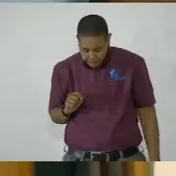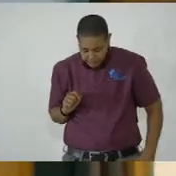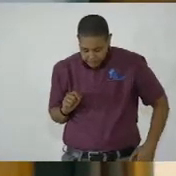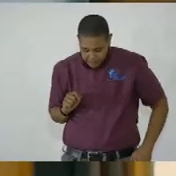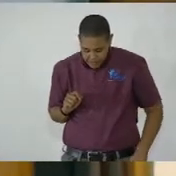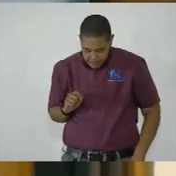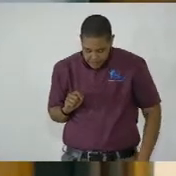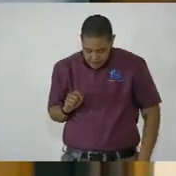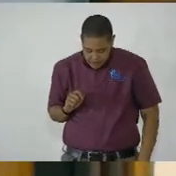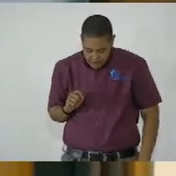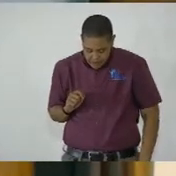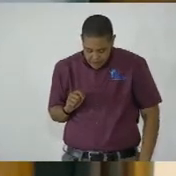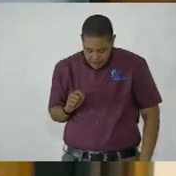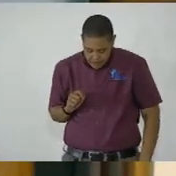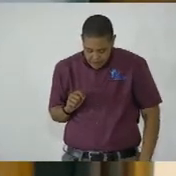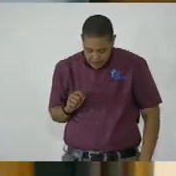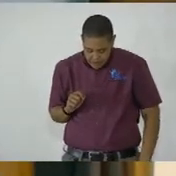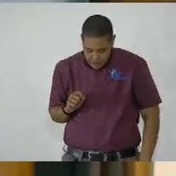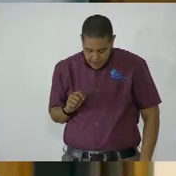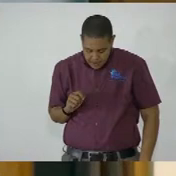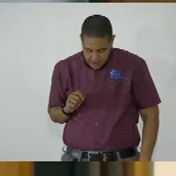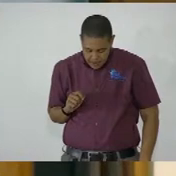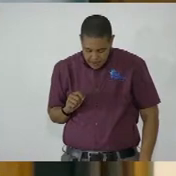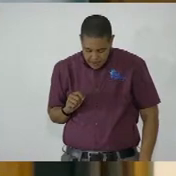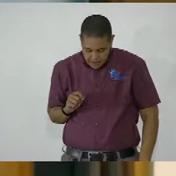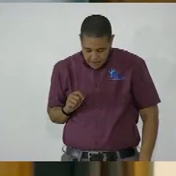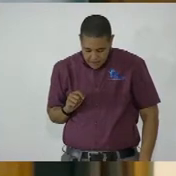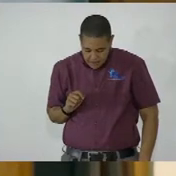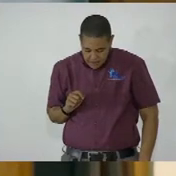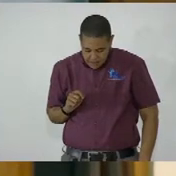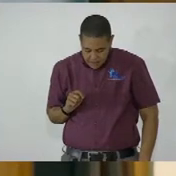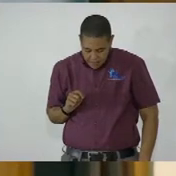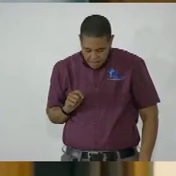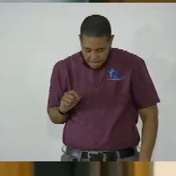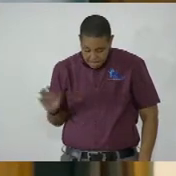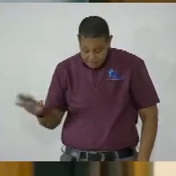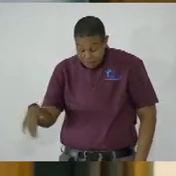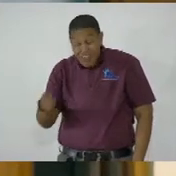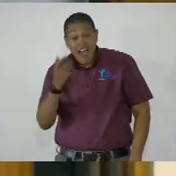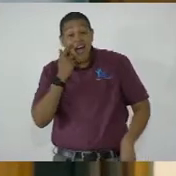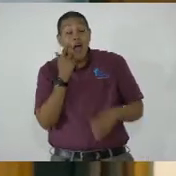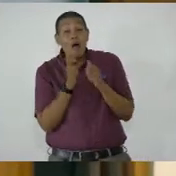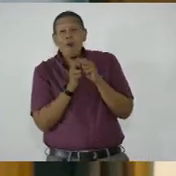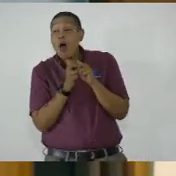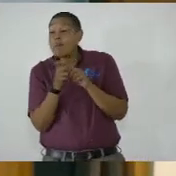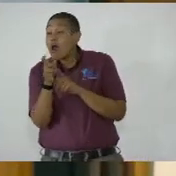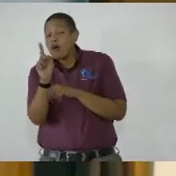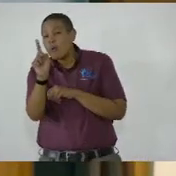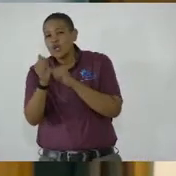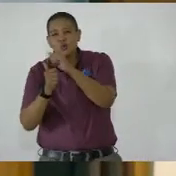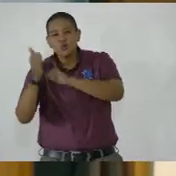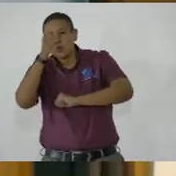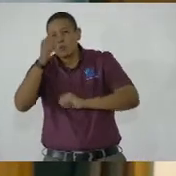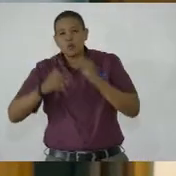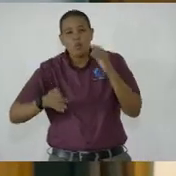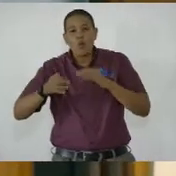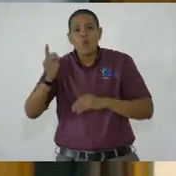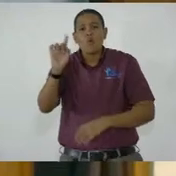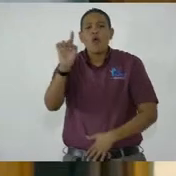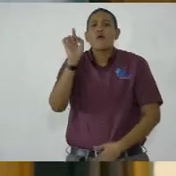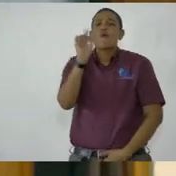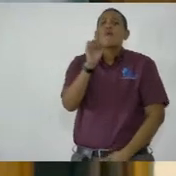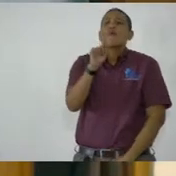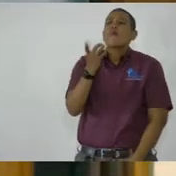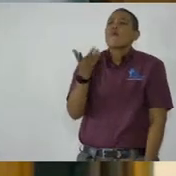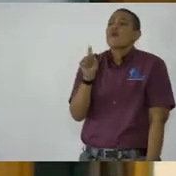is in the Supreme Court, where in trial matters, so that